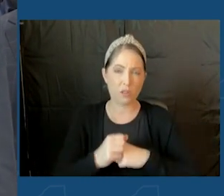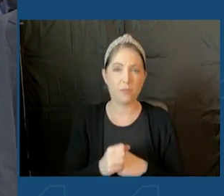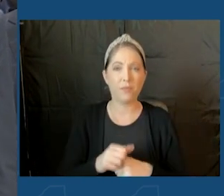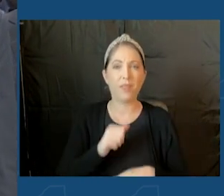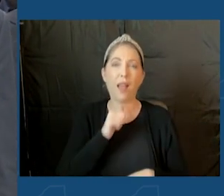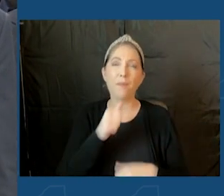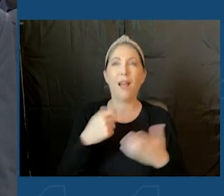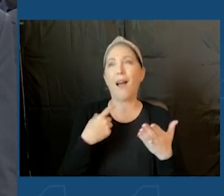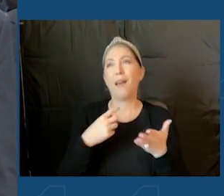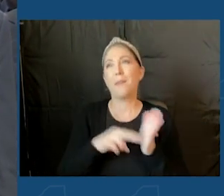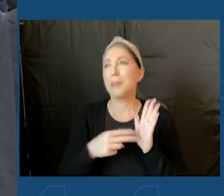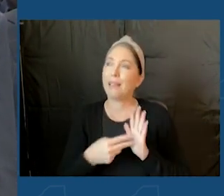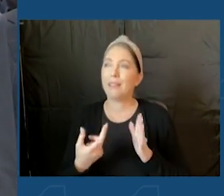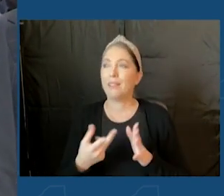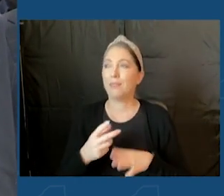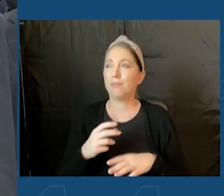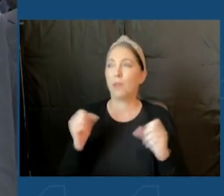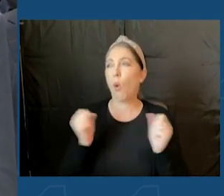terms.